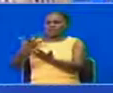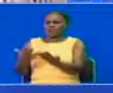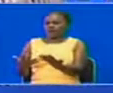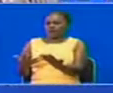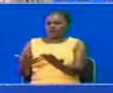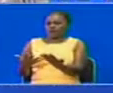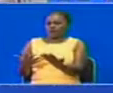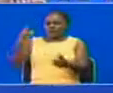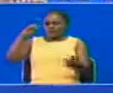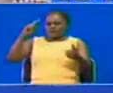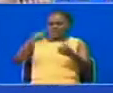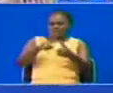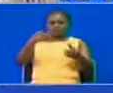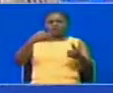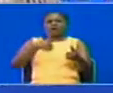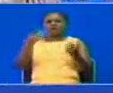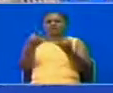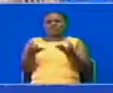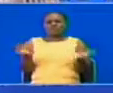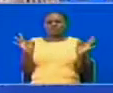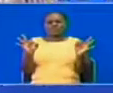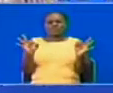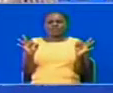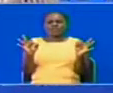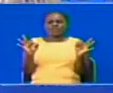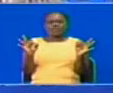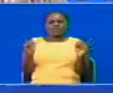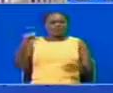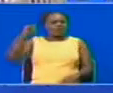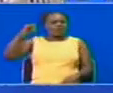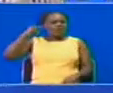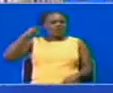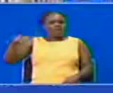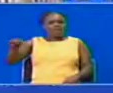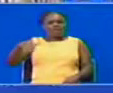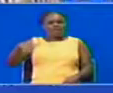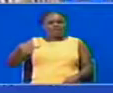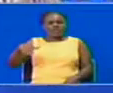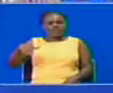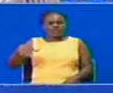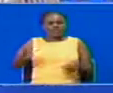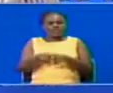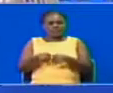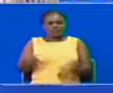is intended to have a free call zone, as if you are making